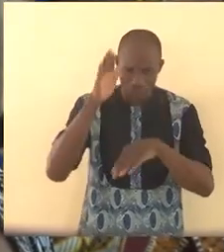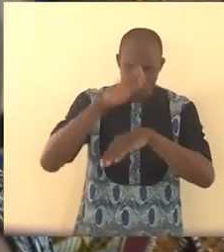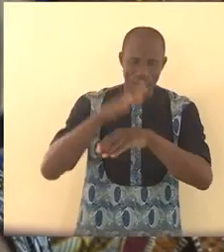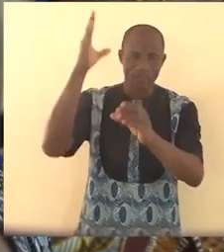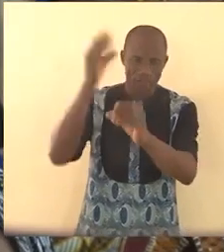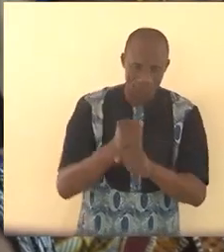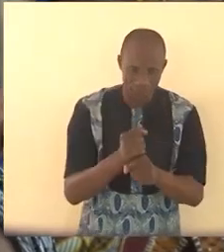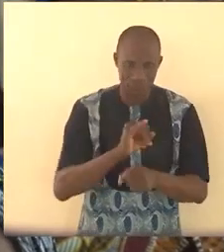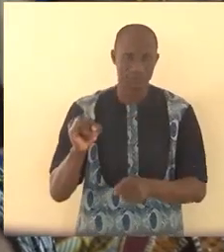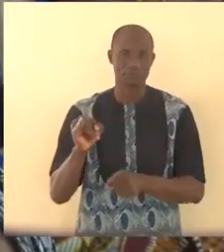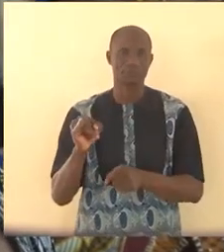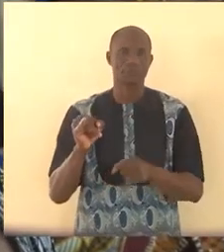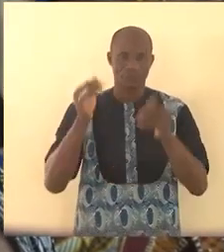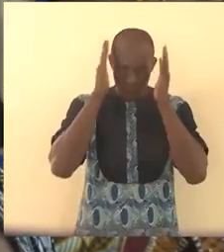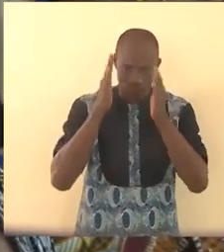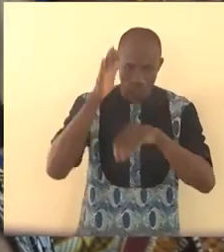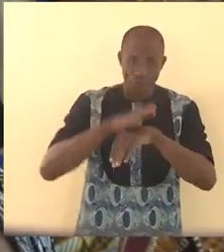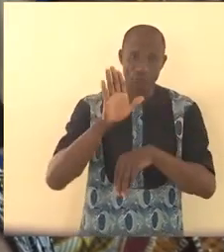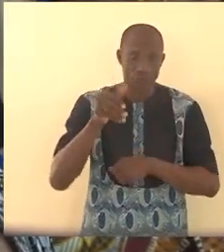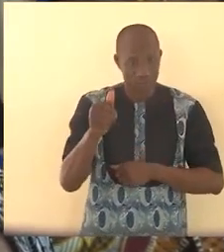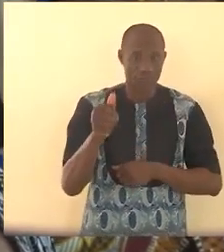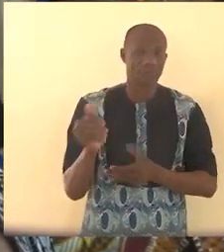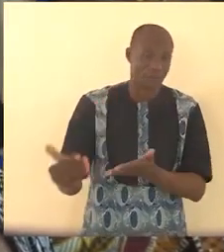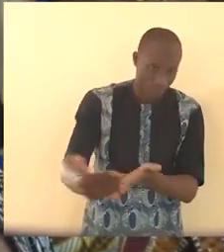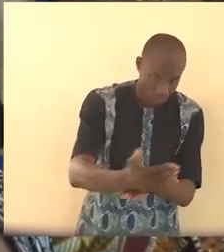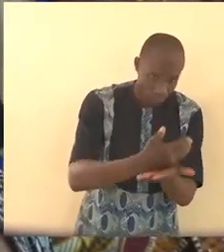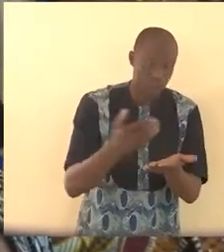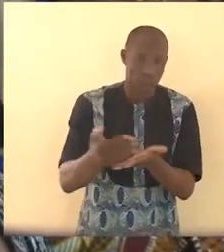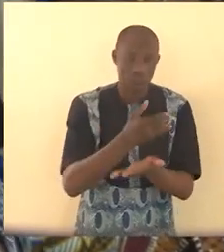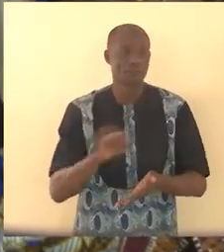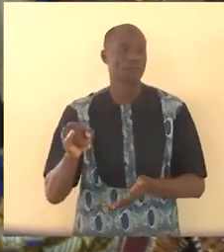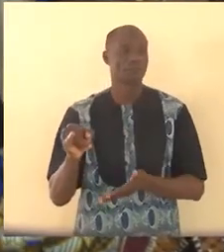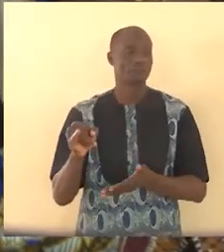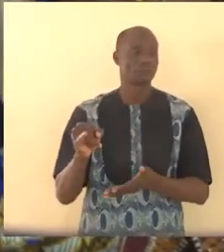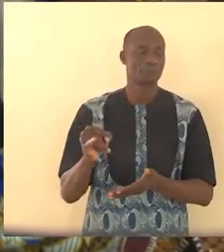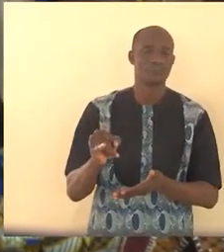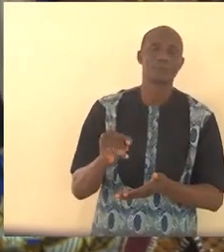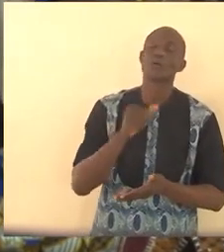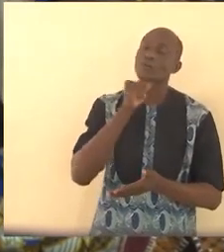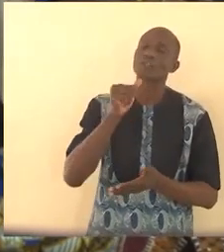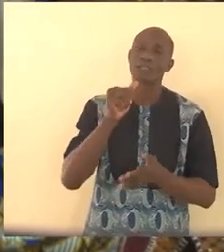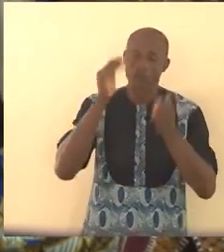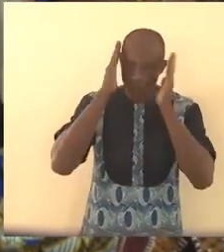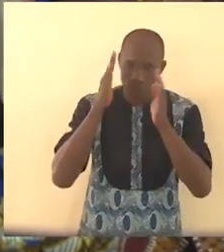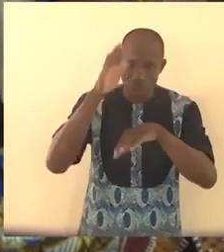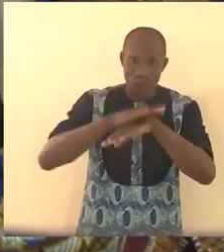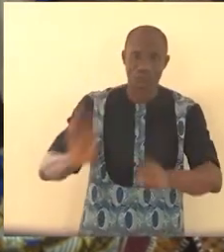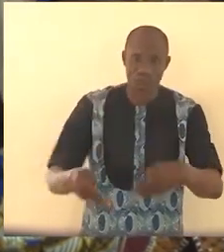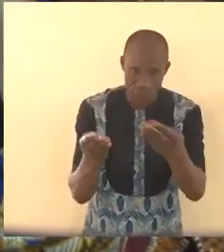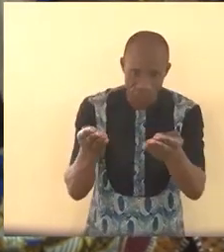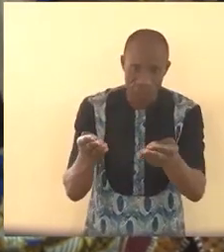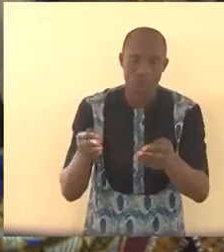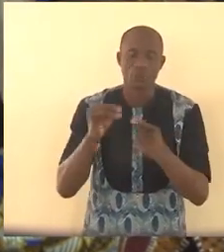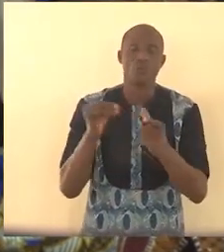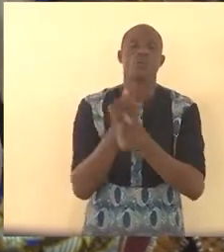getting and focused on yourself and collecting, then you are not focused on giving. You're not focused